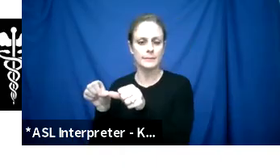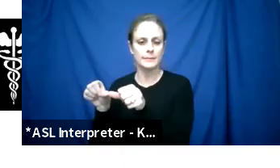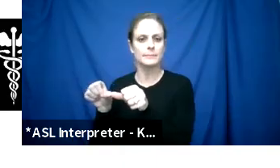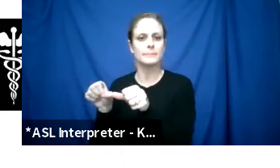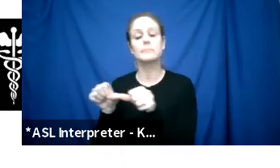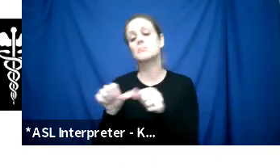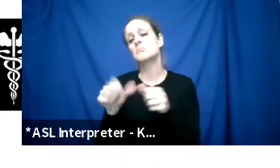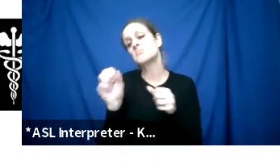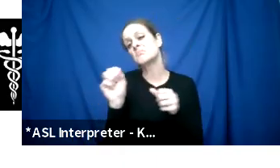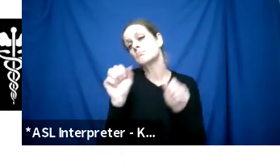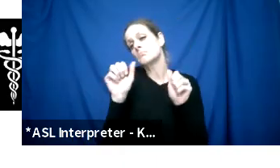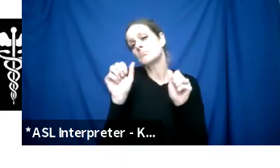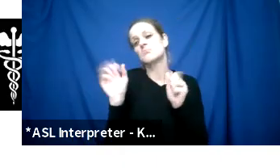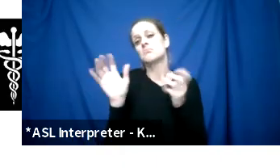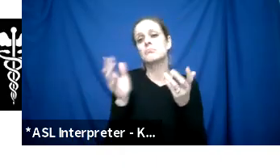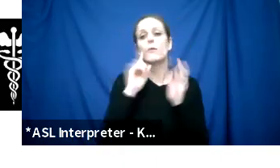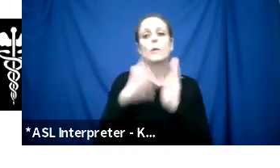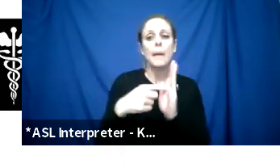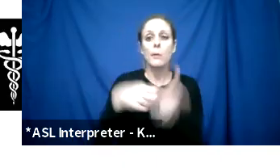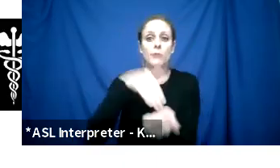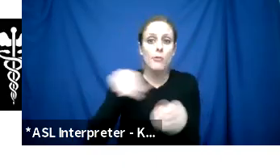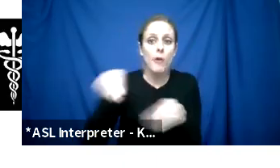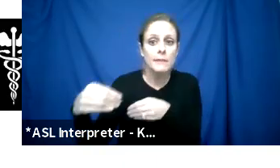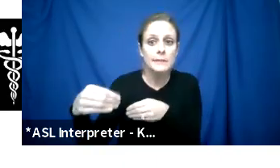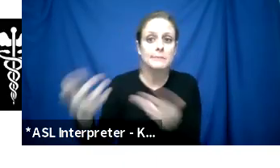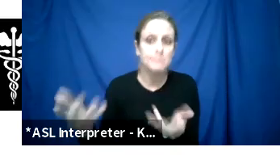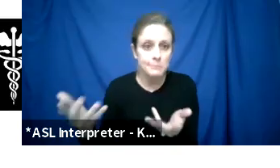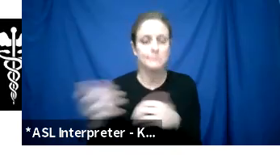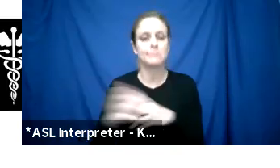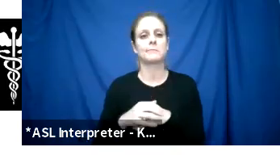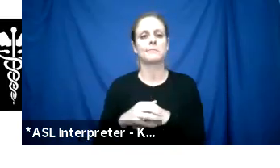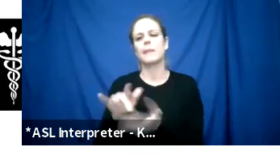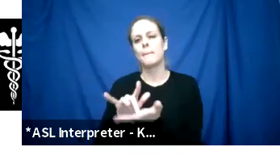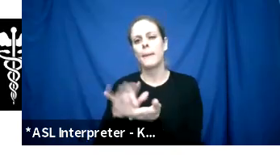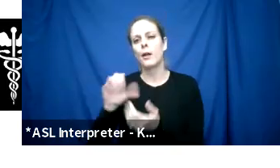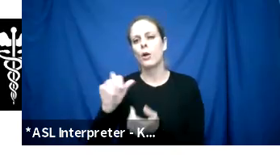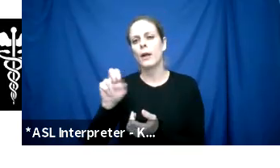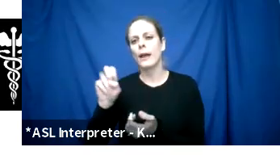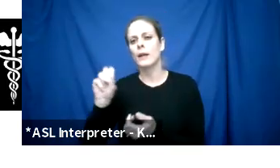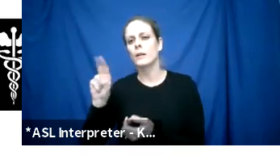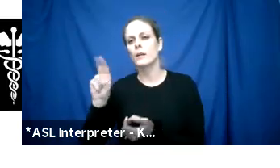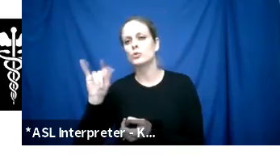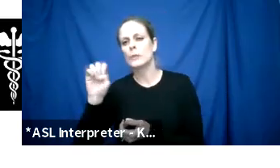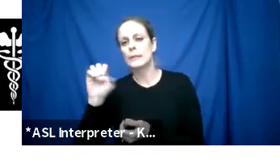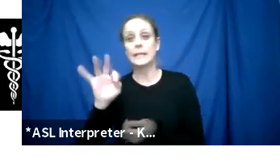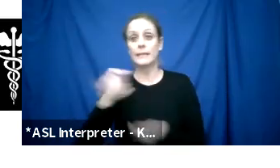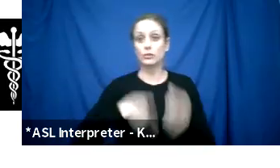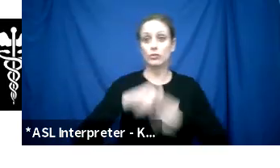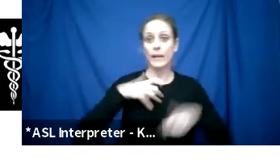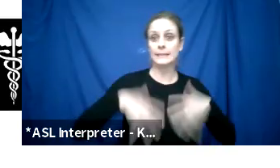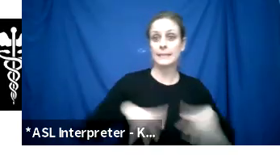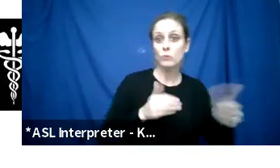be found in a medical care facility like a medical care suite. And if you had any type of a dressing room or a locker